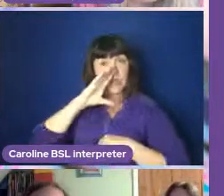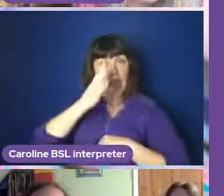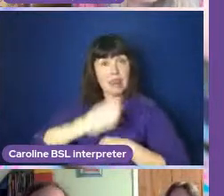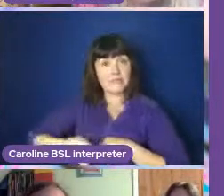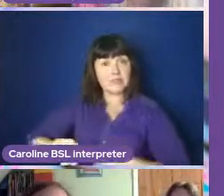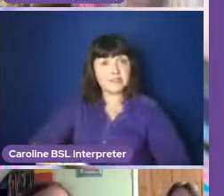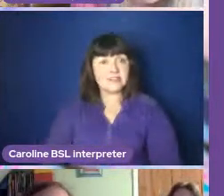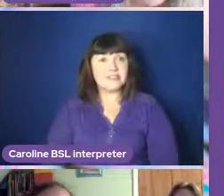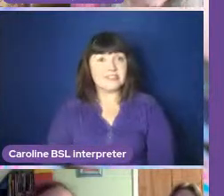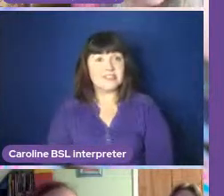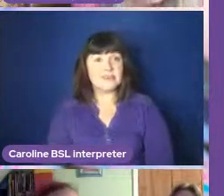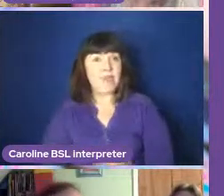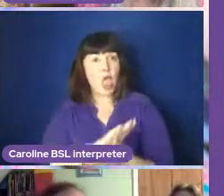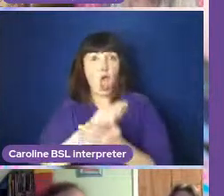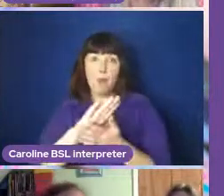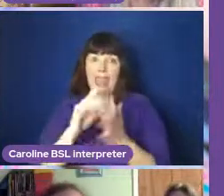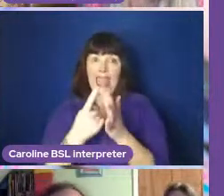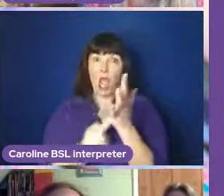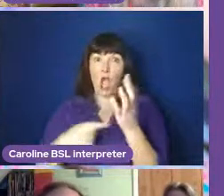What did he say, Herbie-ish?